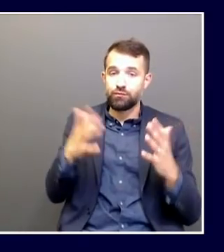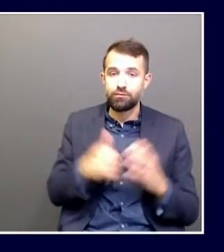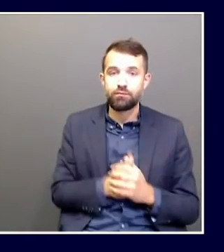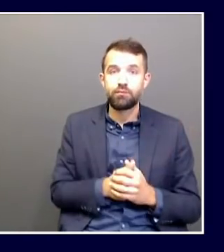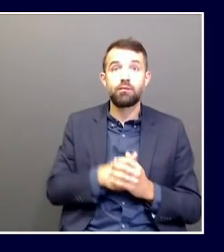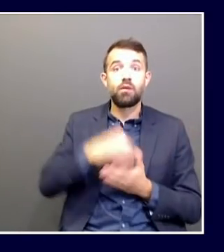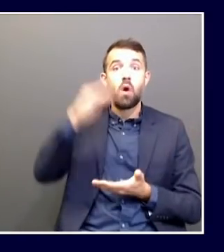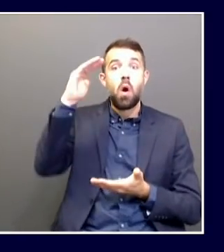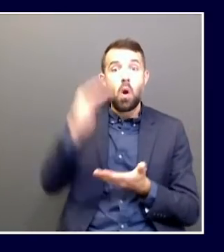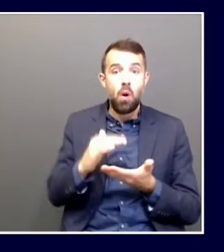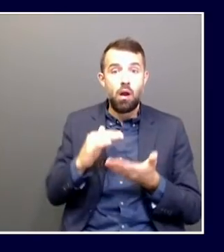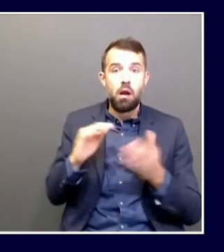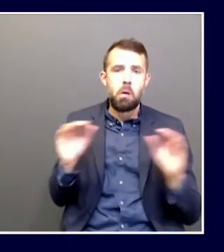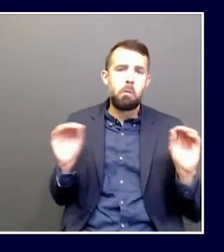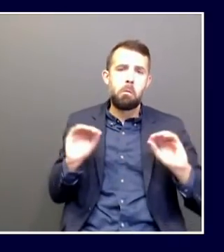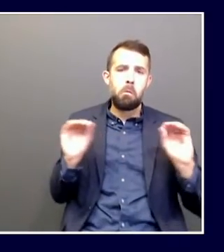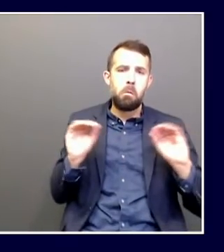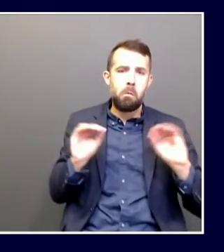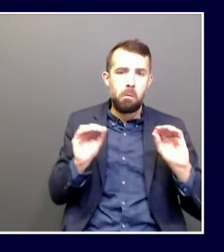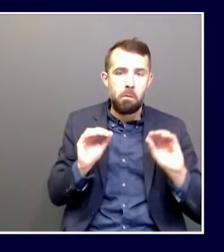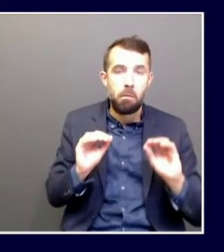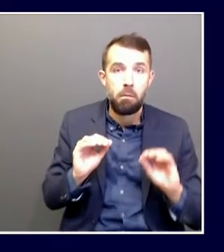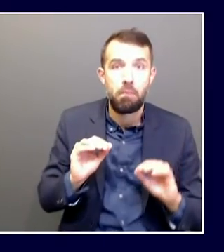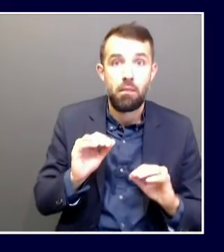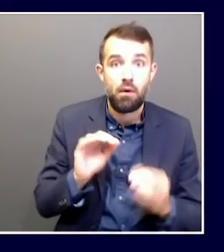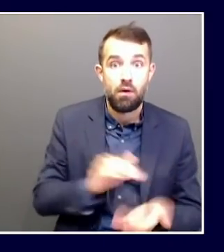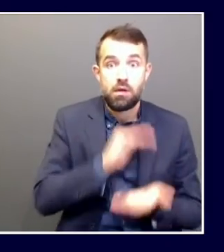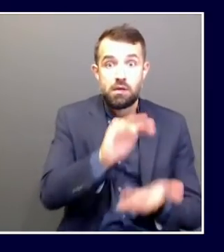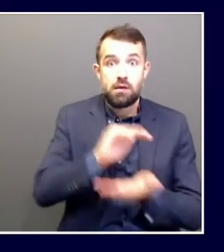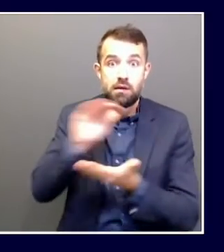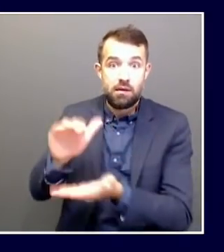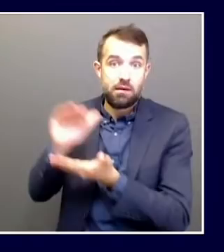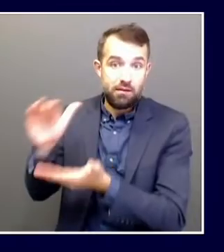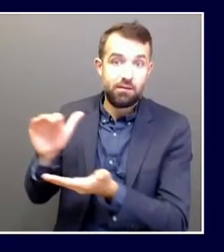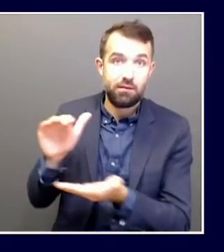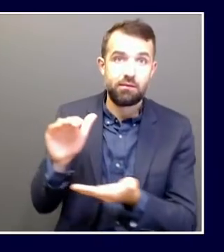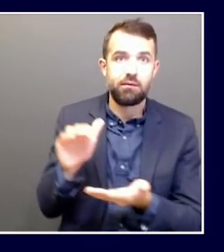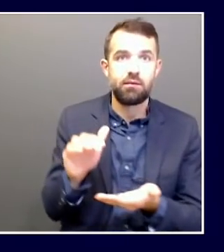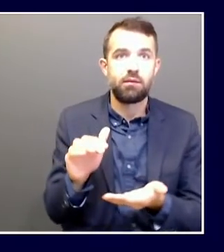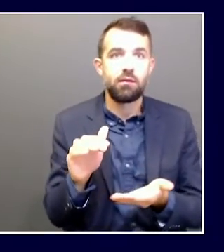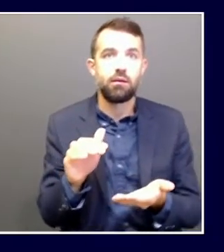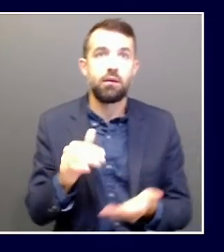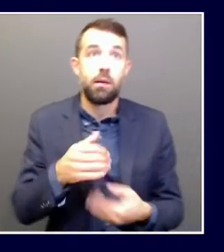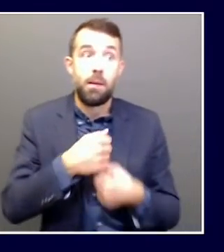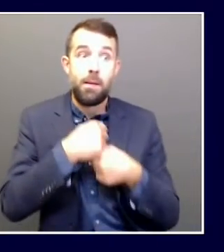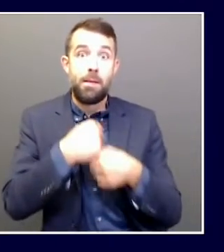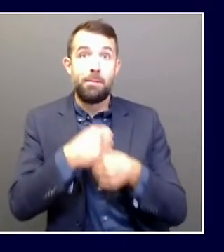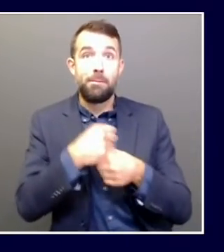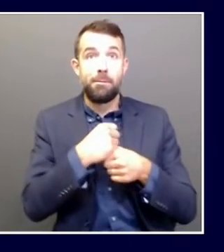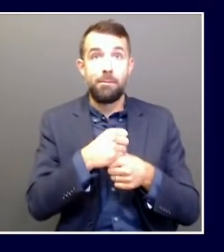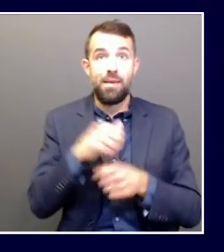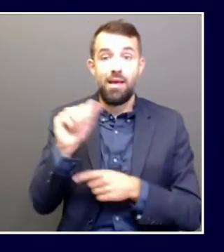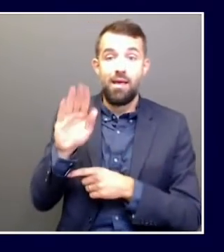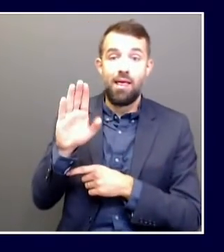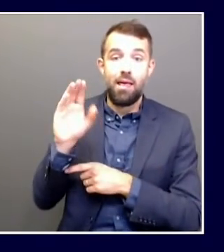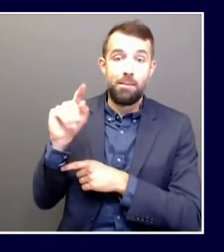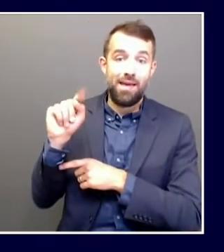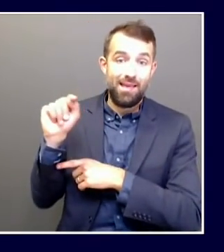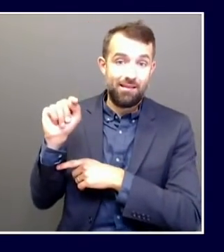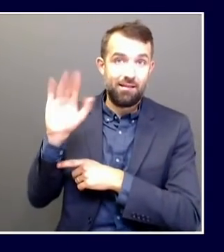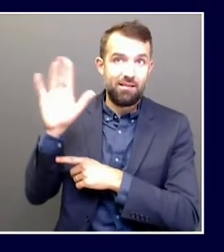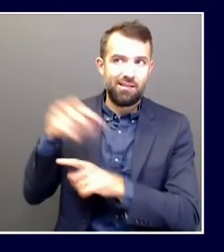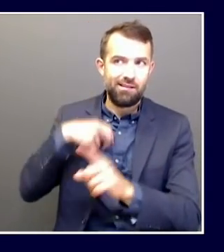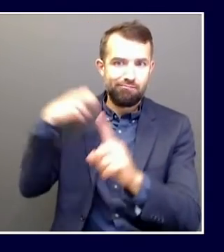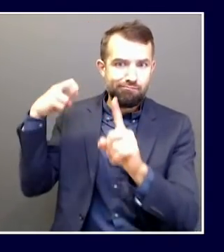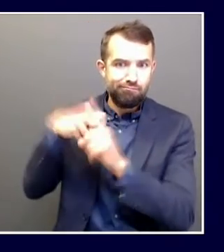today. We've been working with the manufacturer to make sure we can secure even more of those tests. And again, I don't